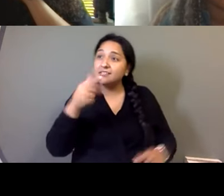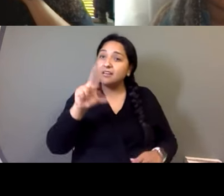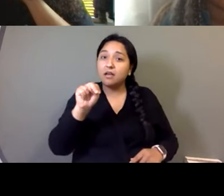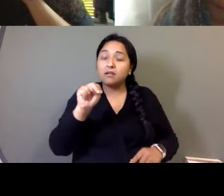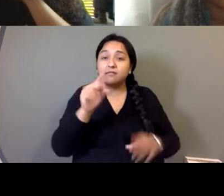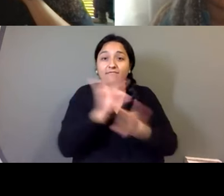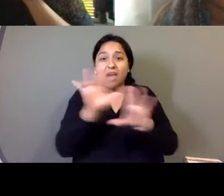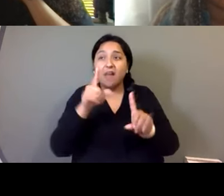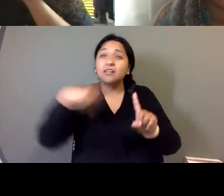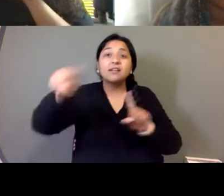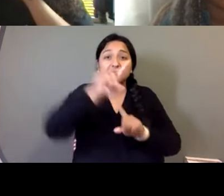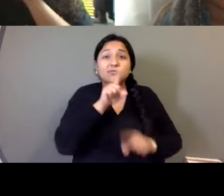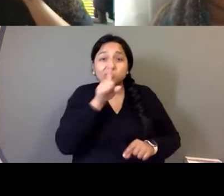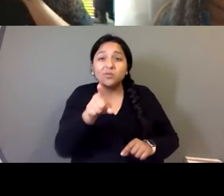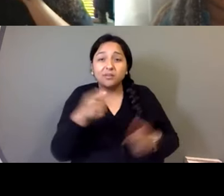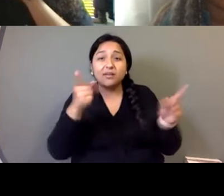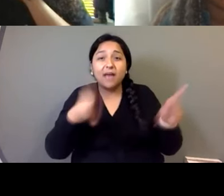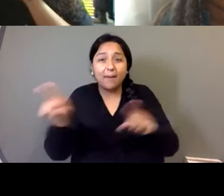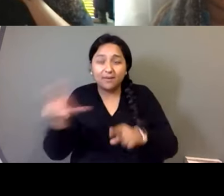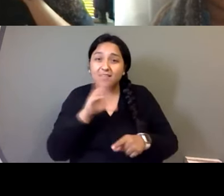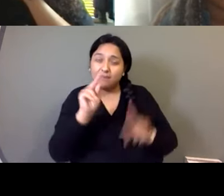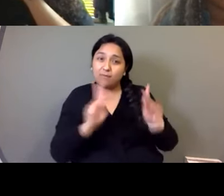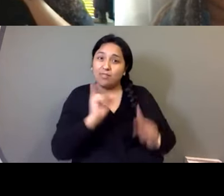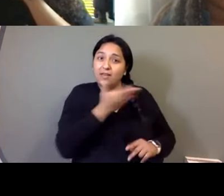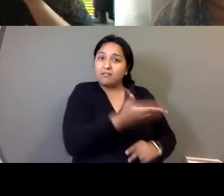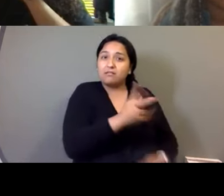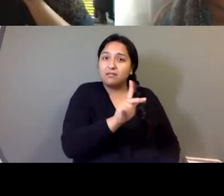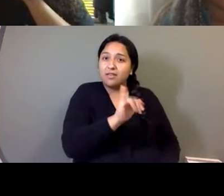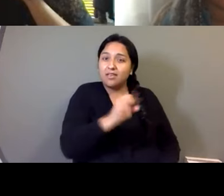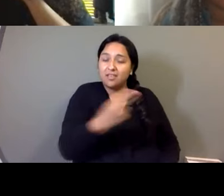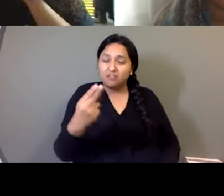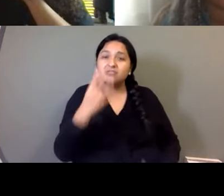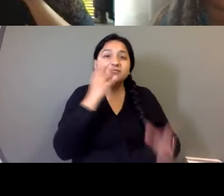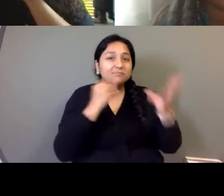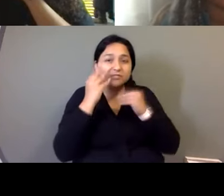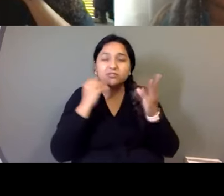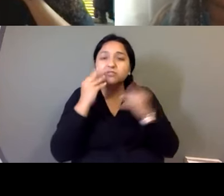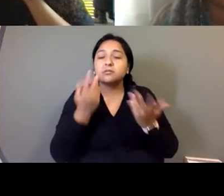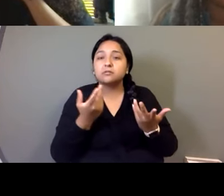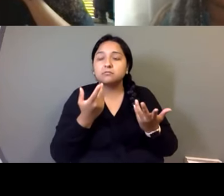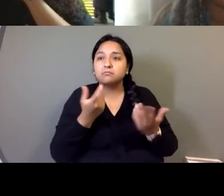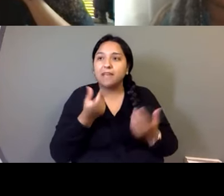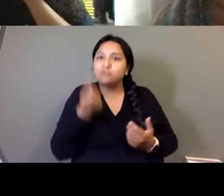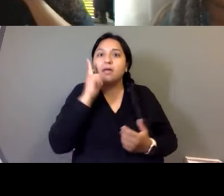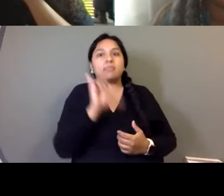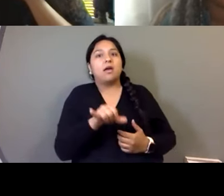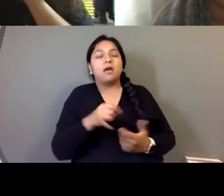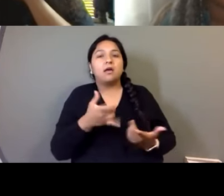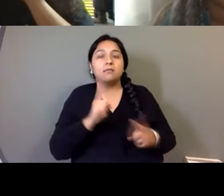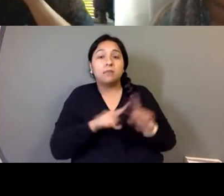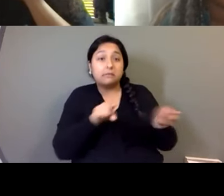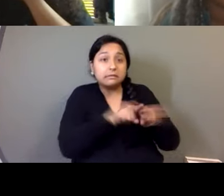are people like Keish who actually are living in neighborhoods who experience that. And yeah, that's my